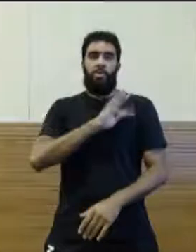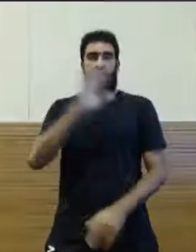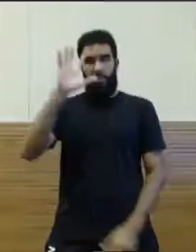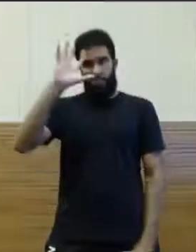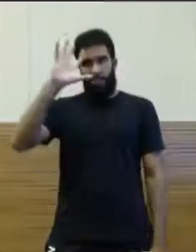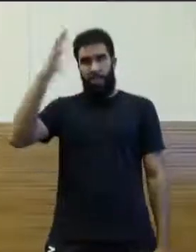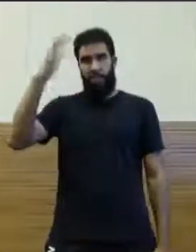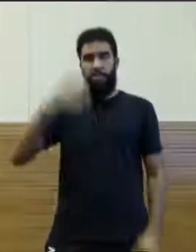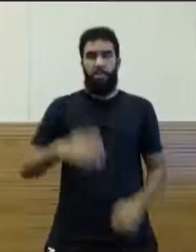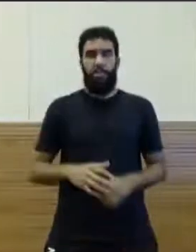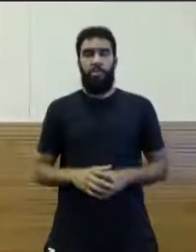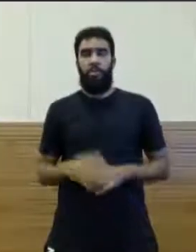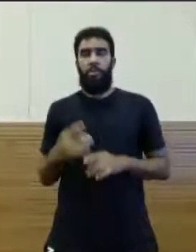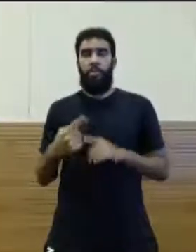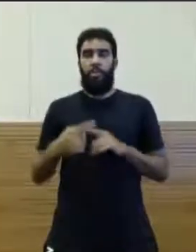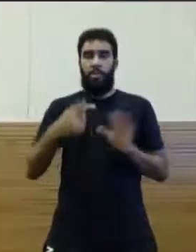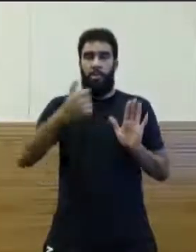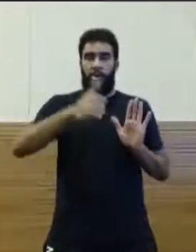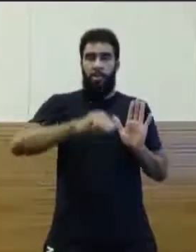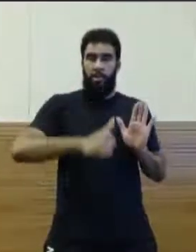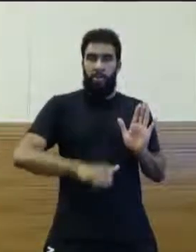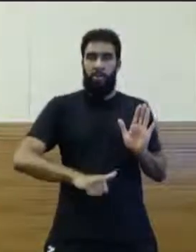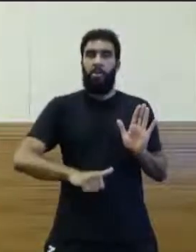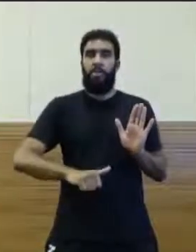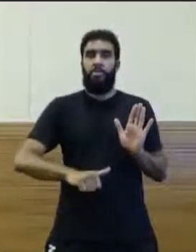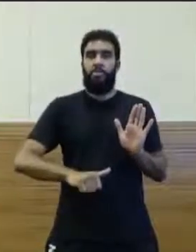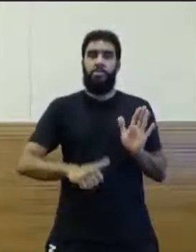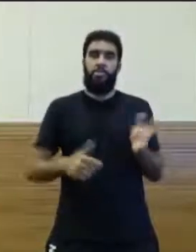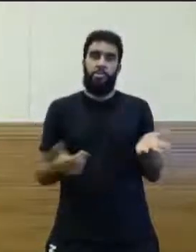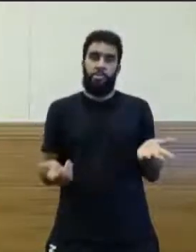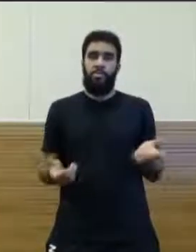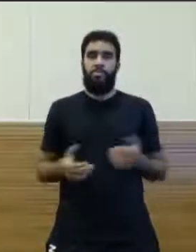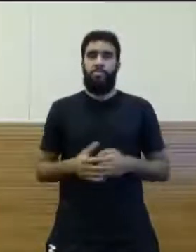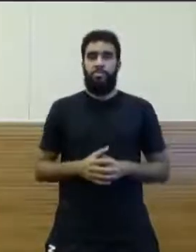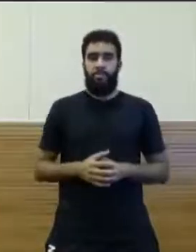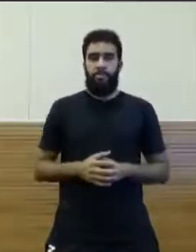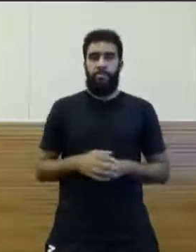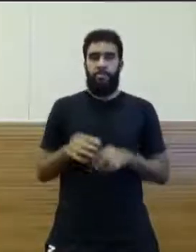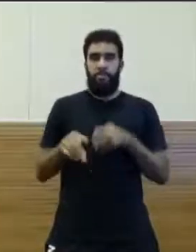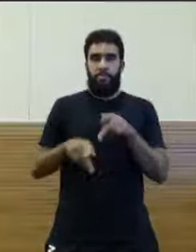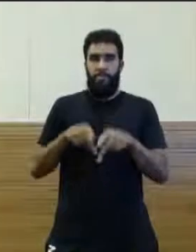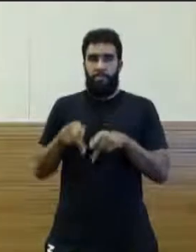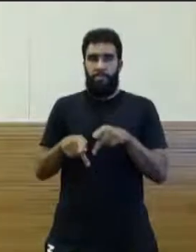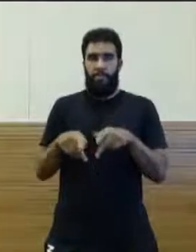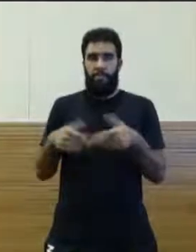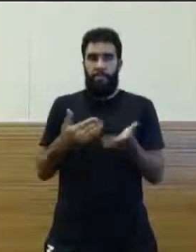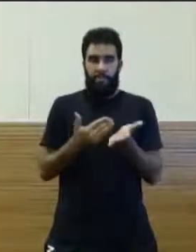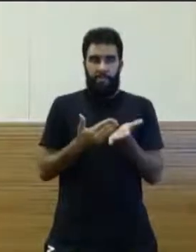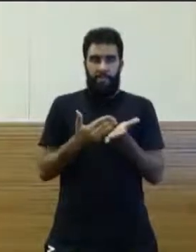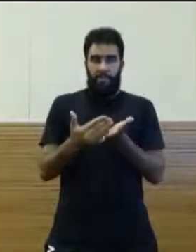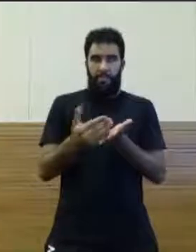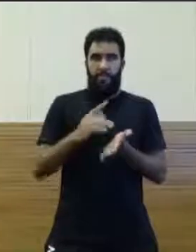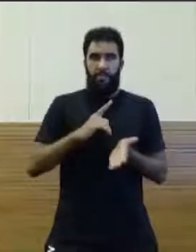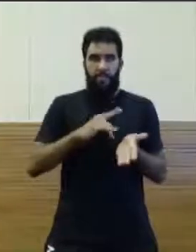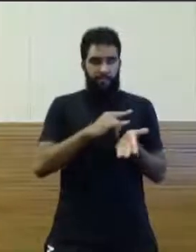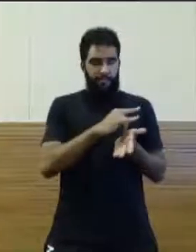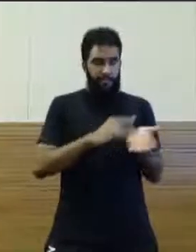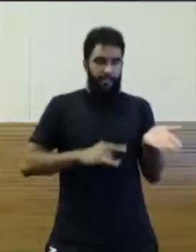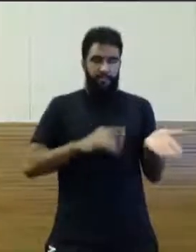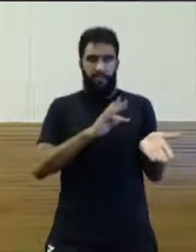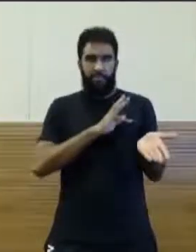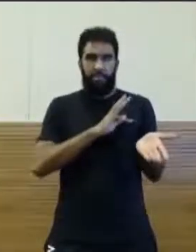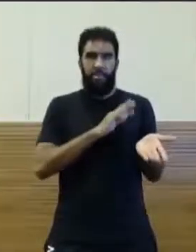so that this technical document, because we saw that this would compensate for the population